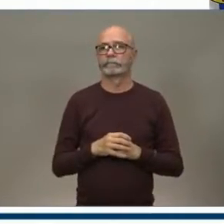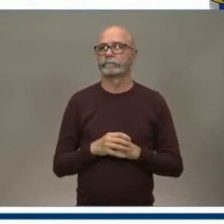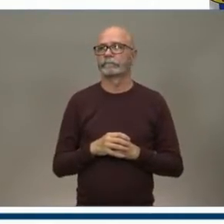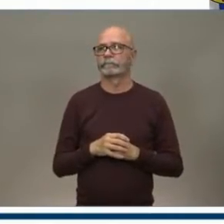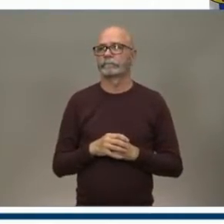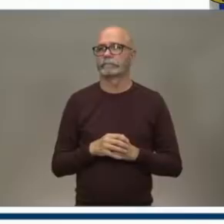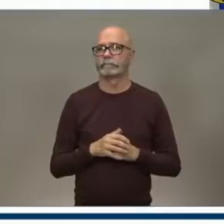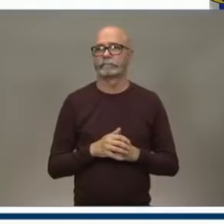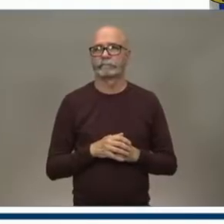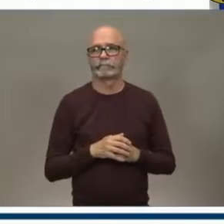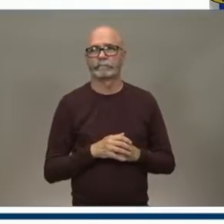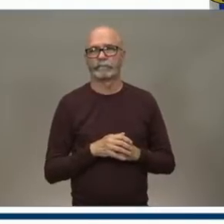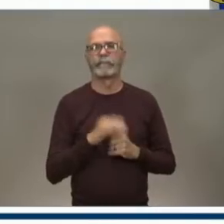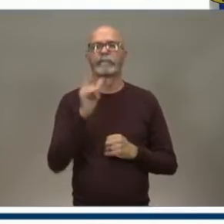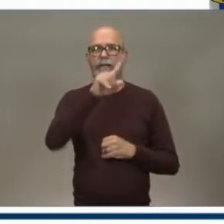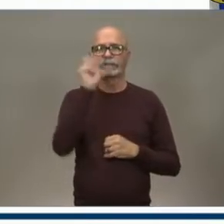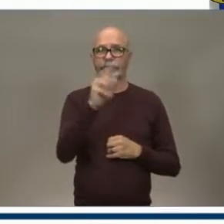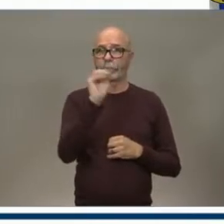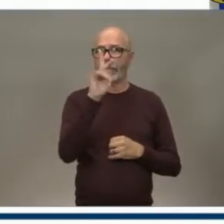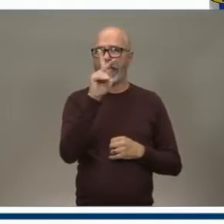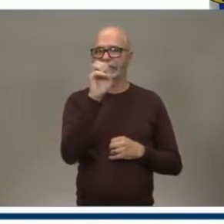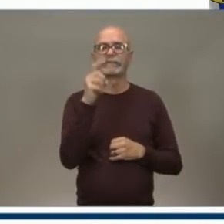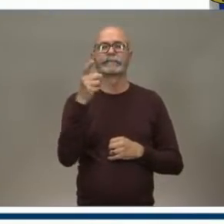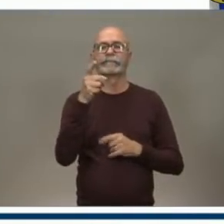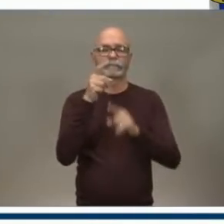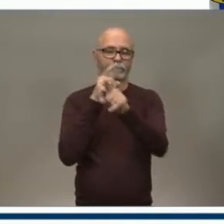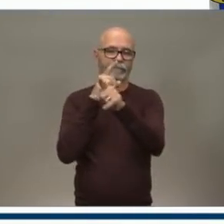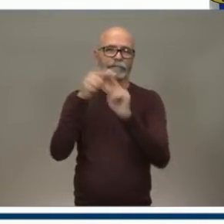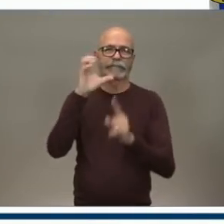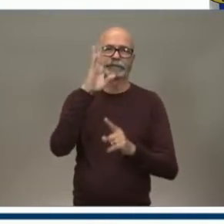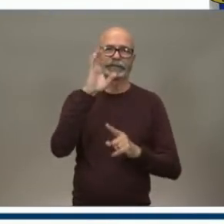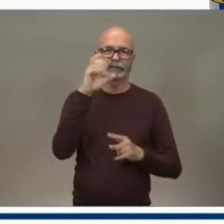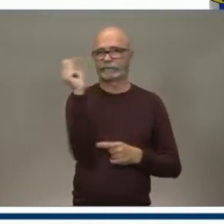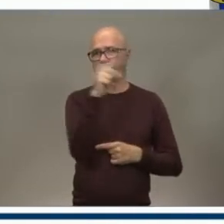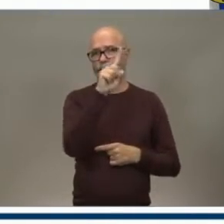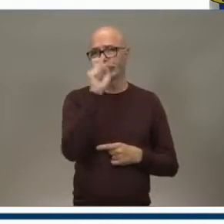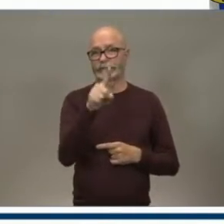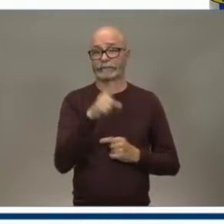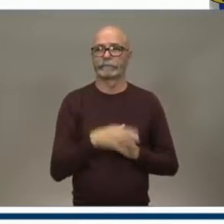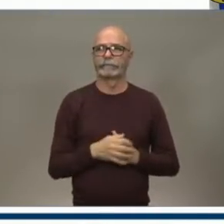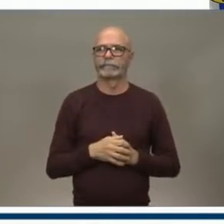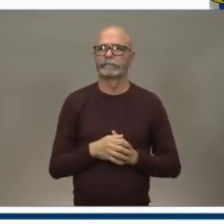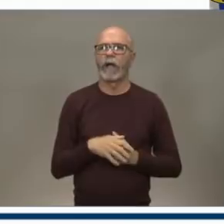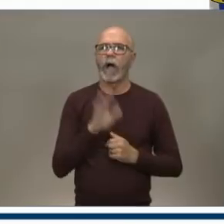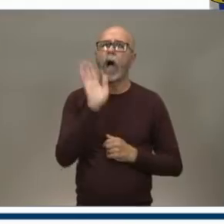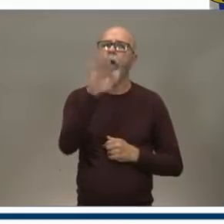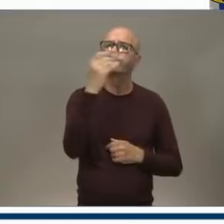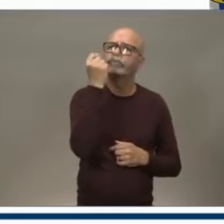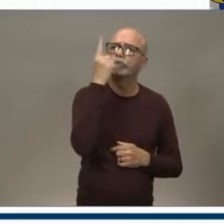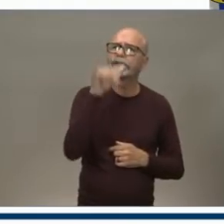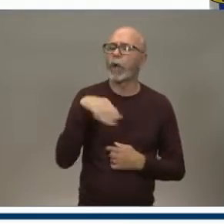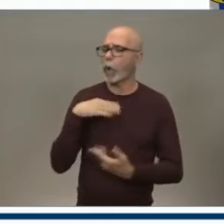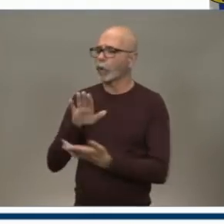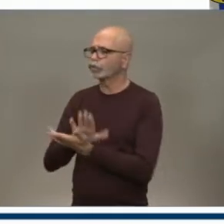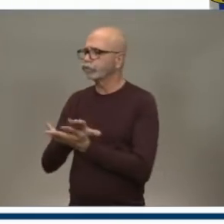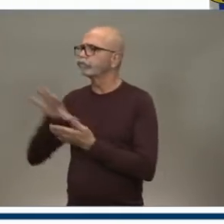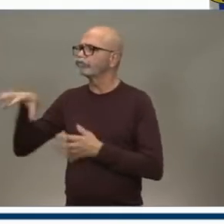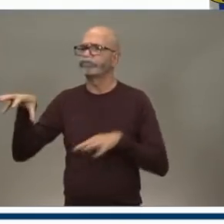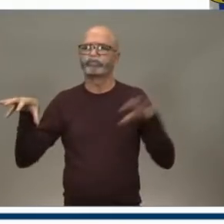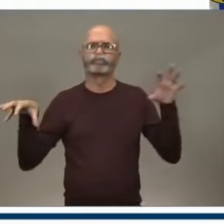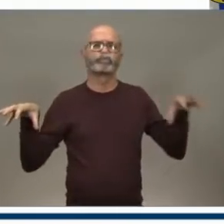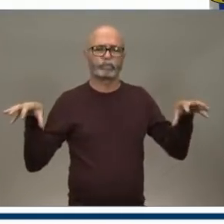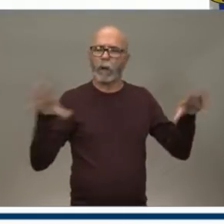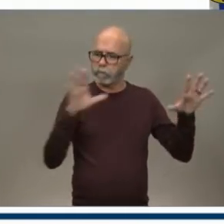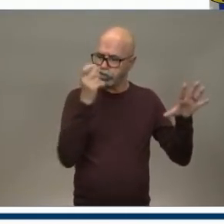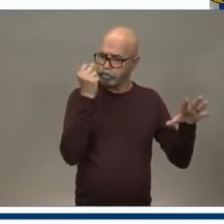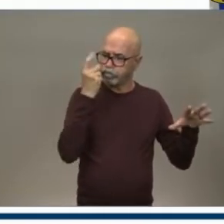this because Dr. Strang, as you say, we're only talking about 1 case each in 2 schools. But I wonder, Premier, does any